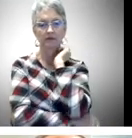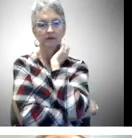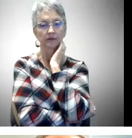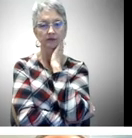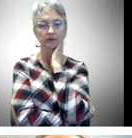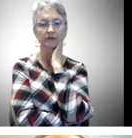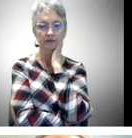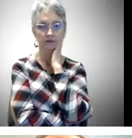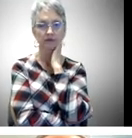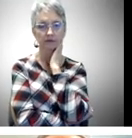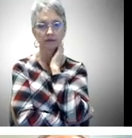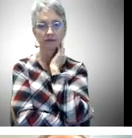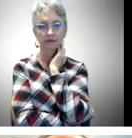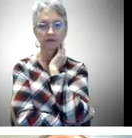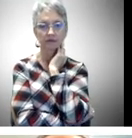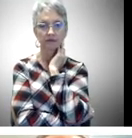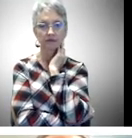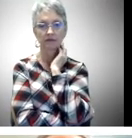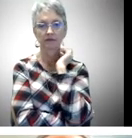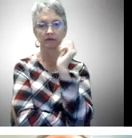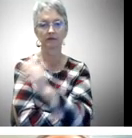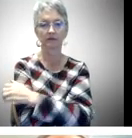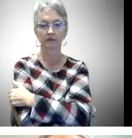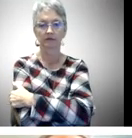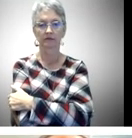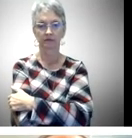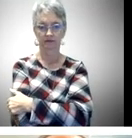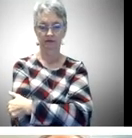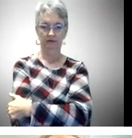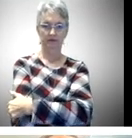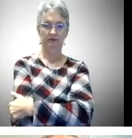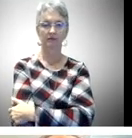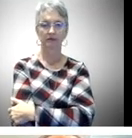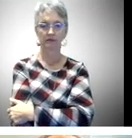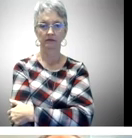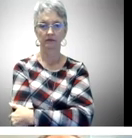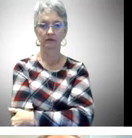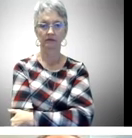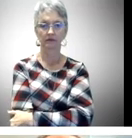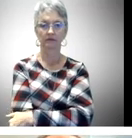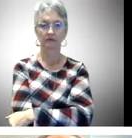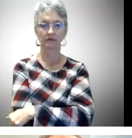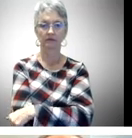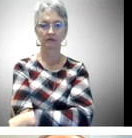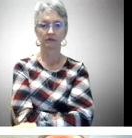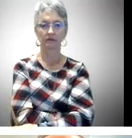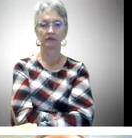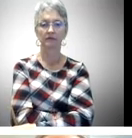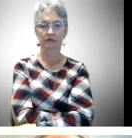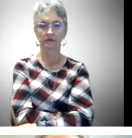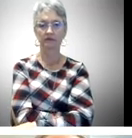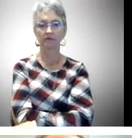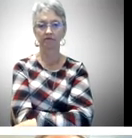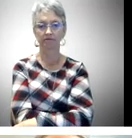is renewing their guardianship. So if they have complaints about their guardian, there's a mechanism for them to go to court in person and say, this is not